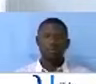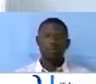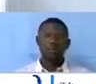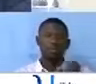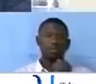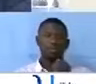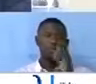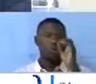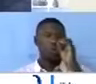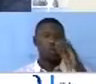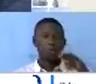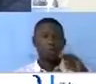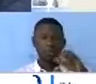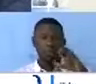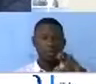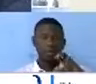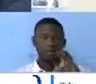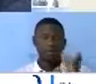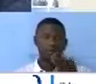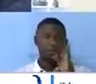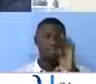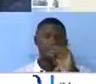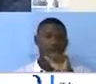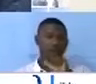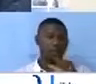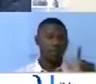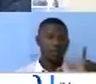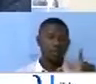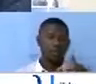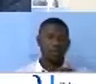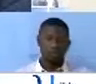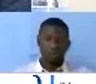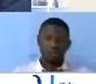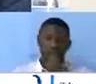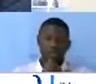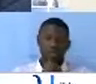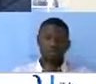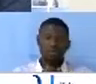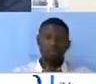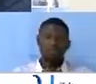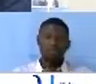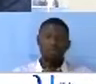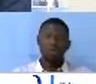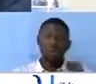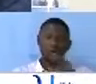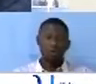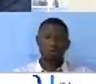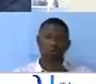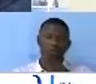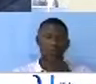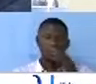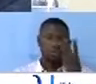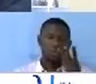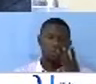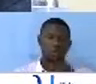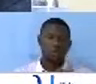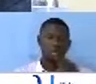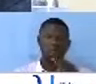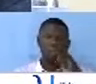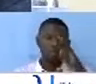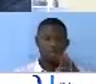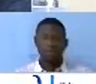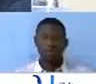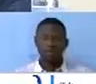Fal was arrested on the 3rd. Of what? Of March, 23rd of March. Yes, okay, it could be. Yes,